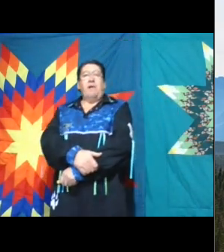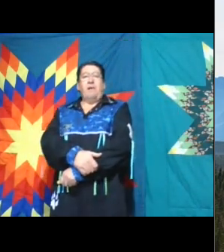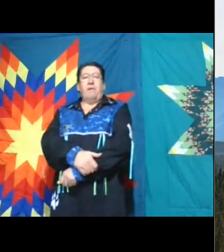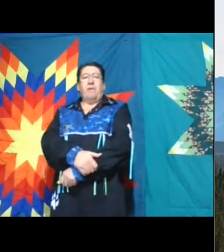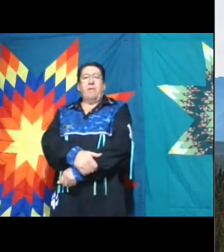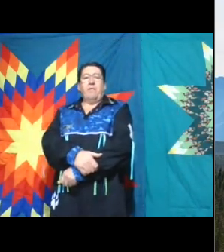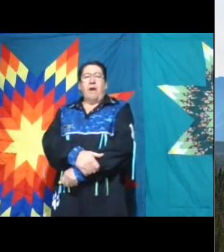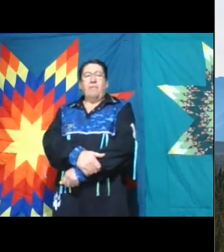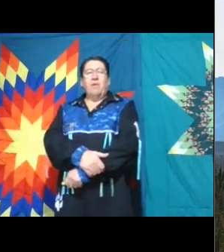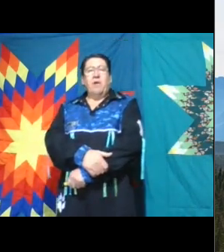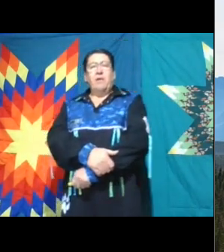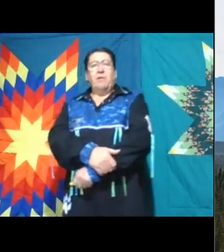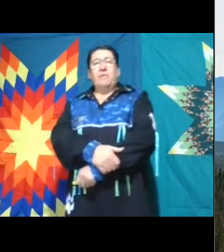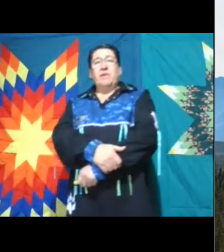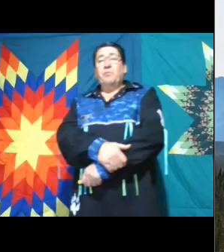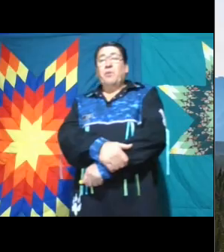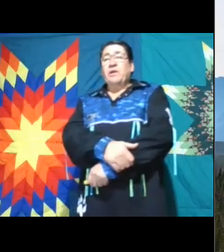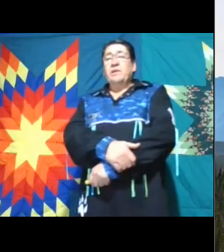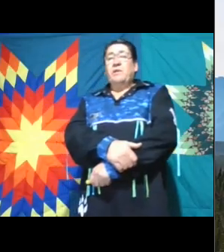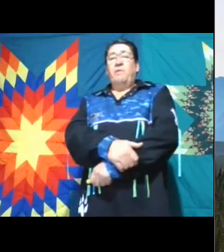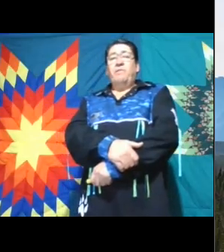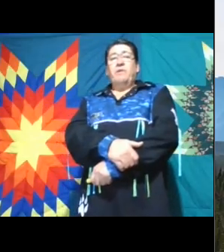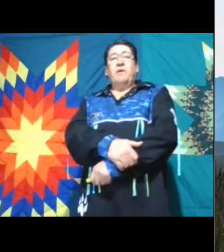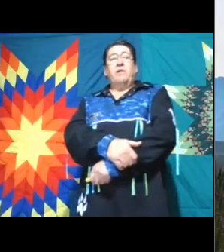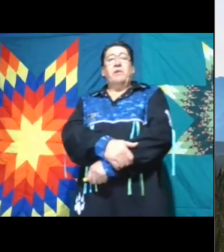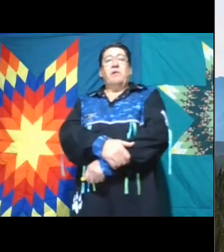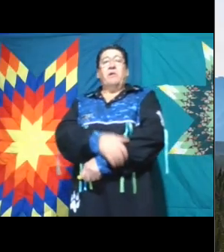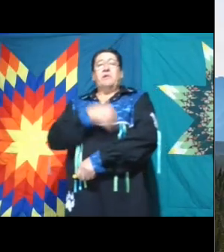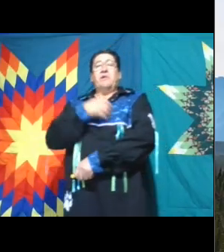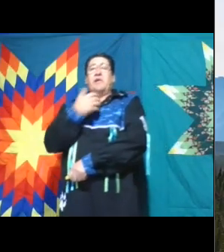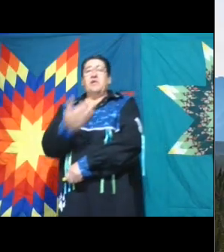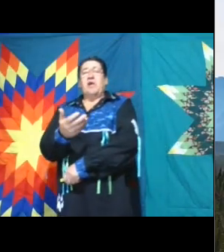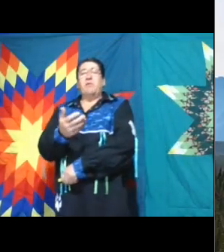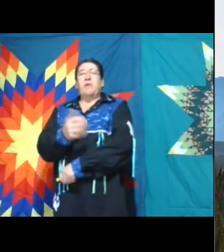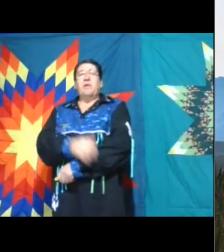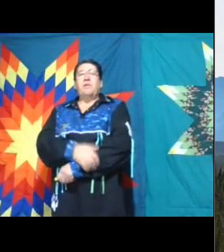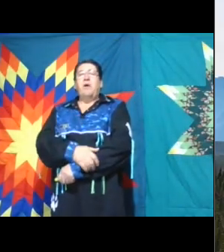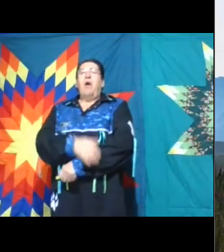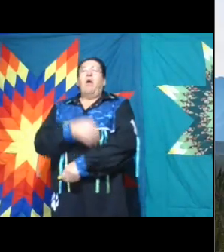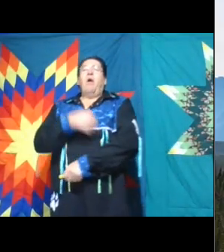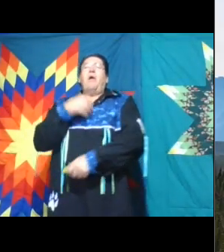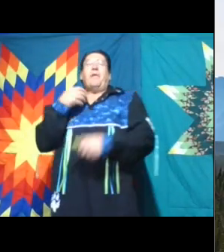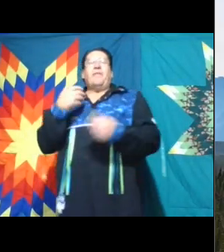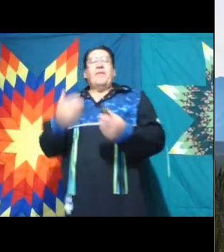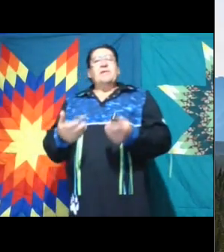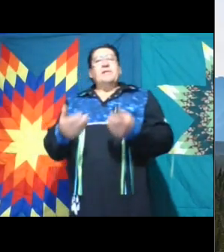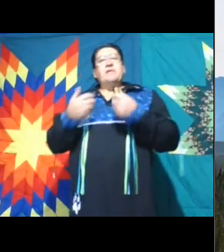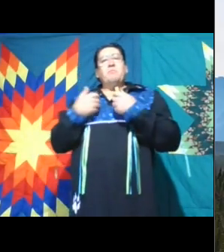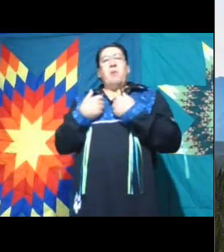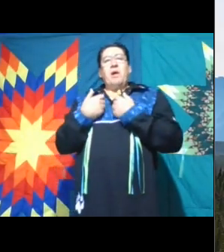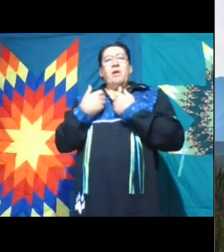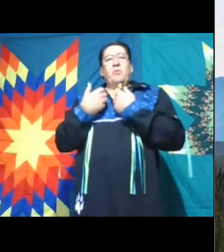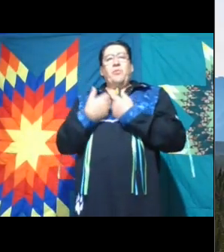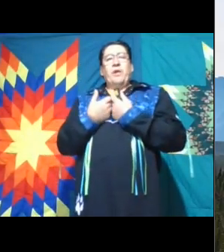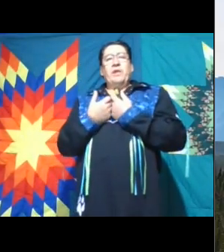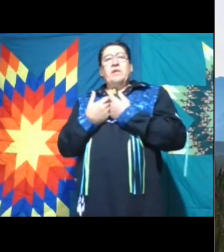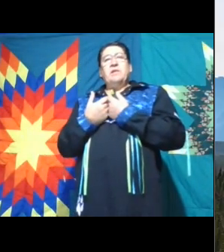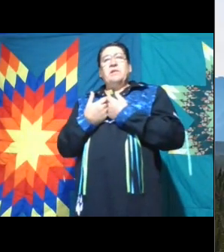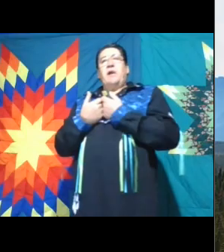really have a lot of experience and hopefully a lot of knowledge I could share with you. This is